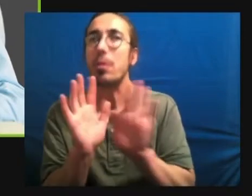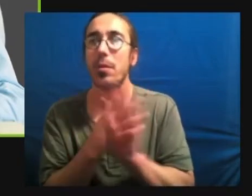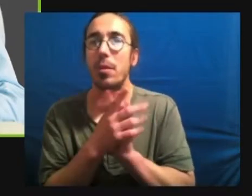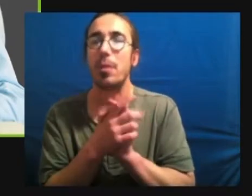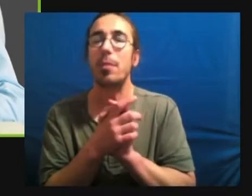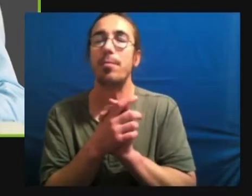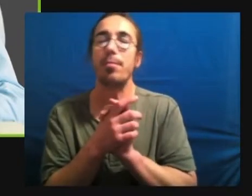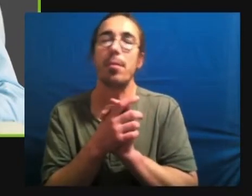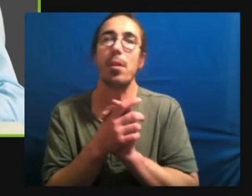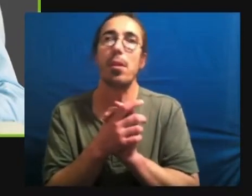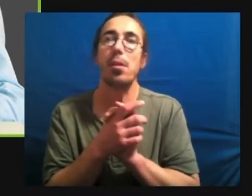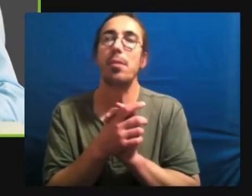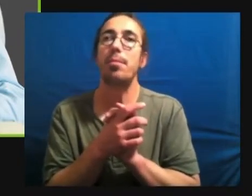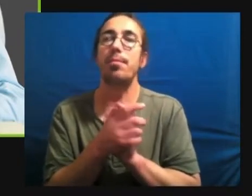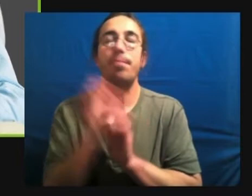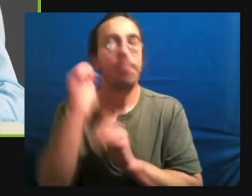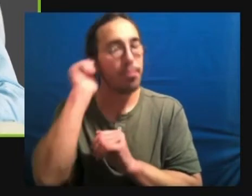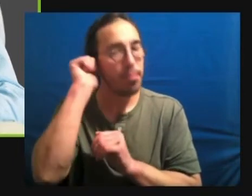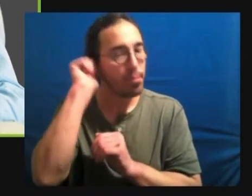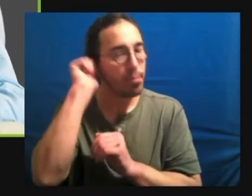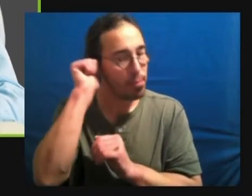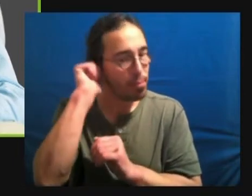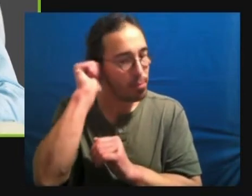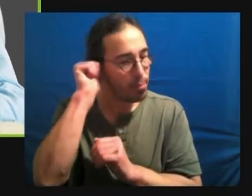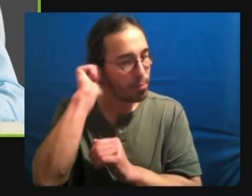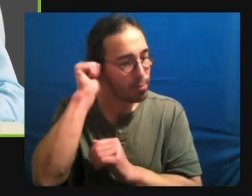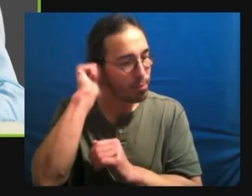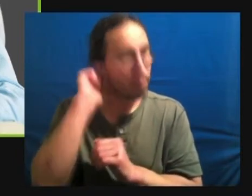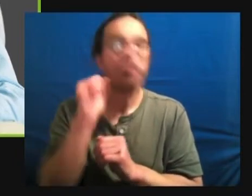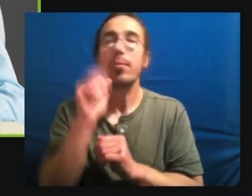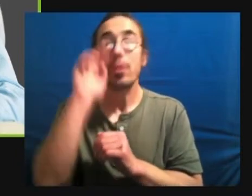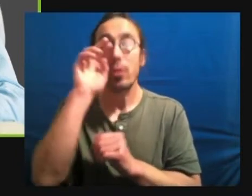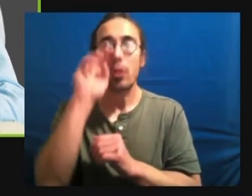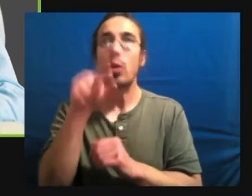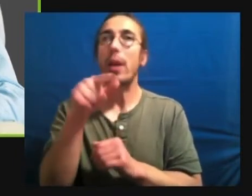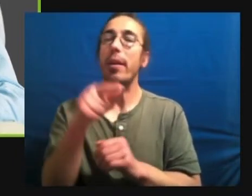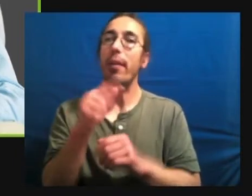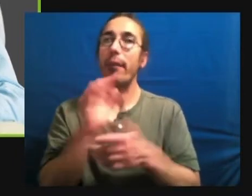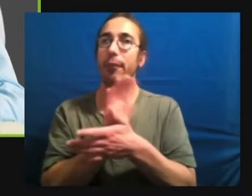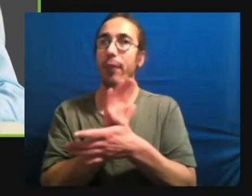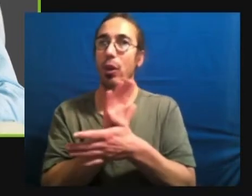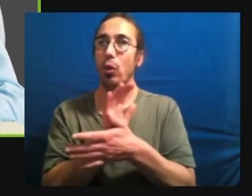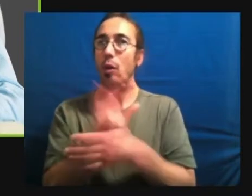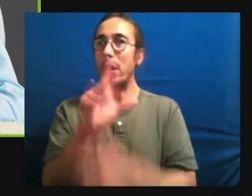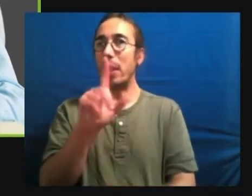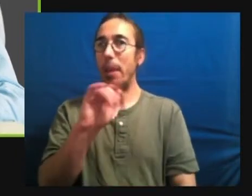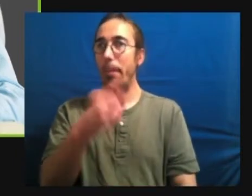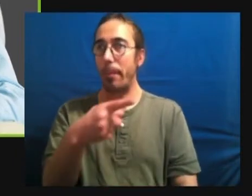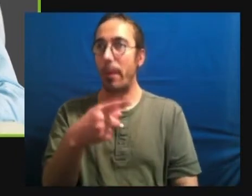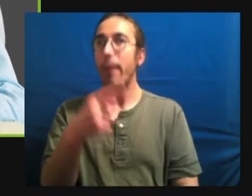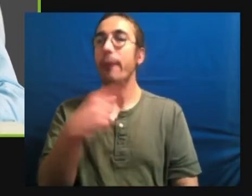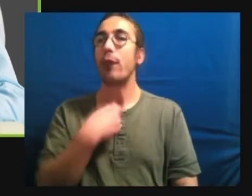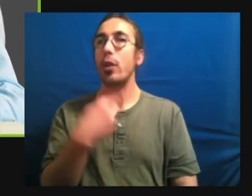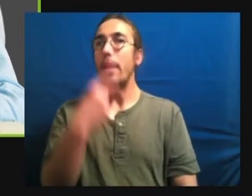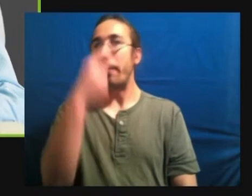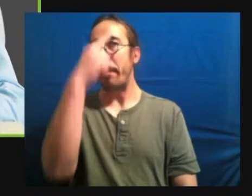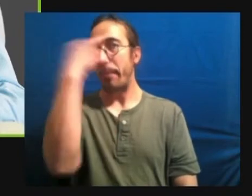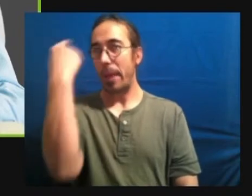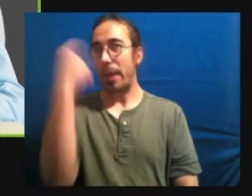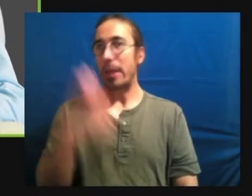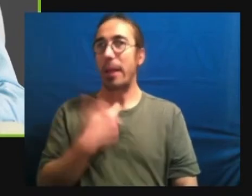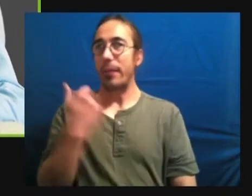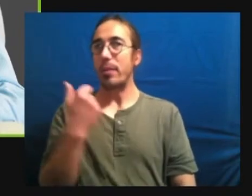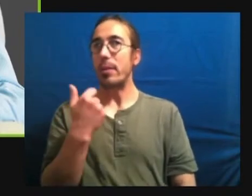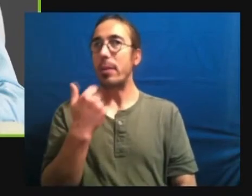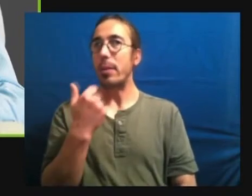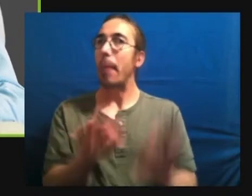with the video clip of the man holding the Black Lives Matter sign. And this is